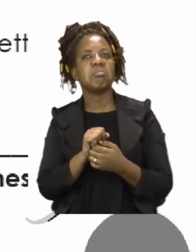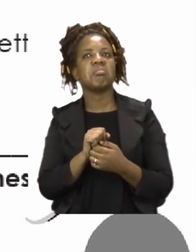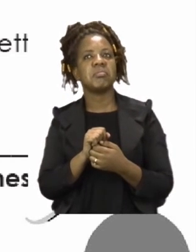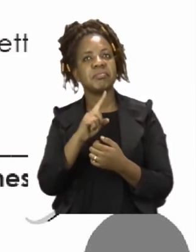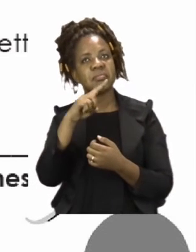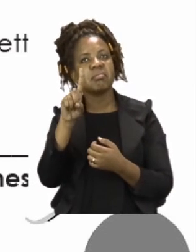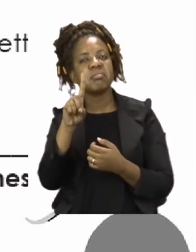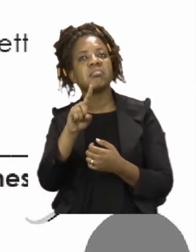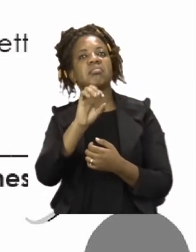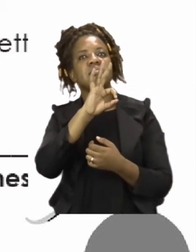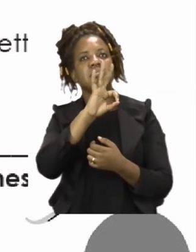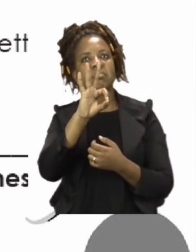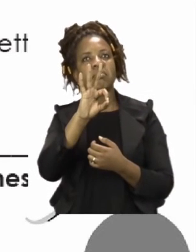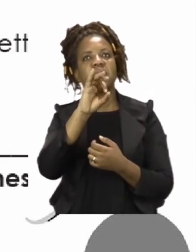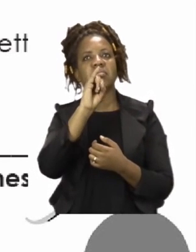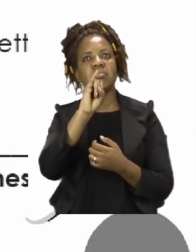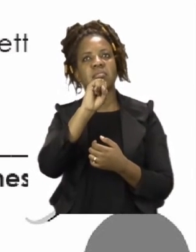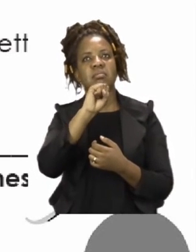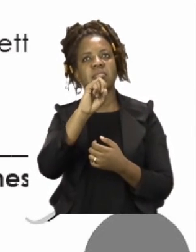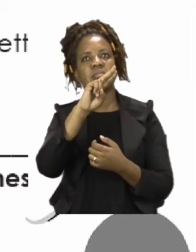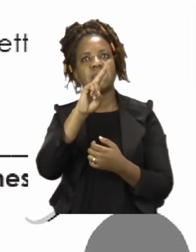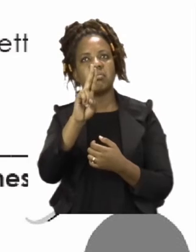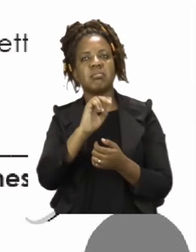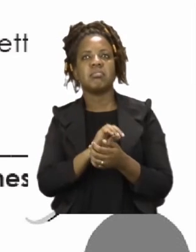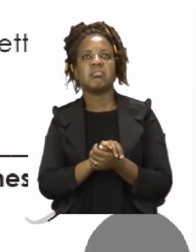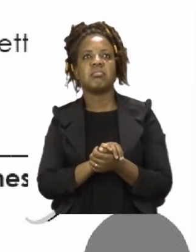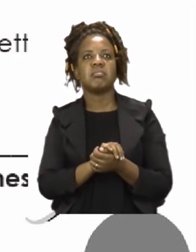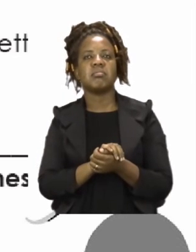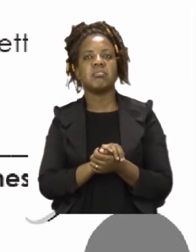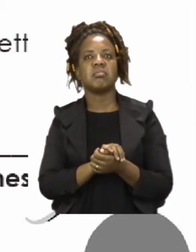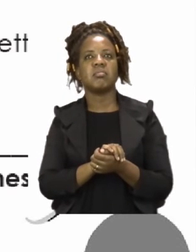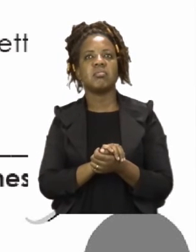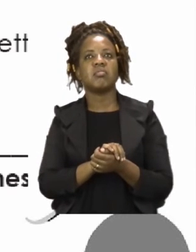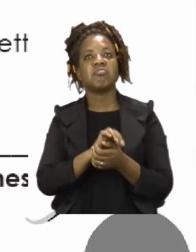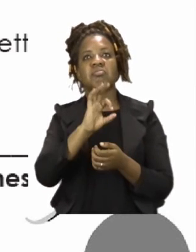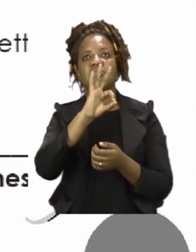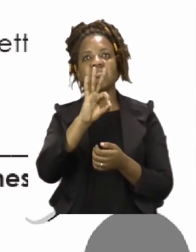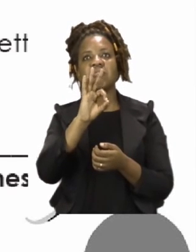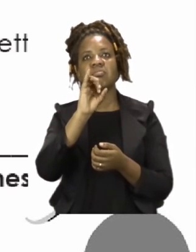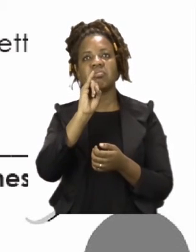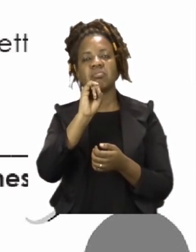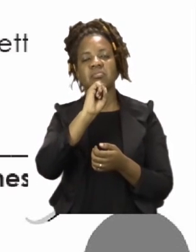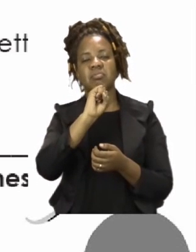That is because if there's more than one fish. The word we have